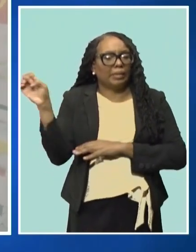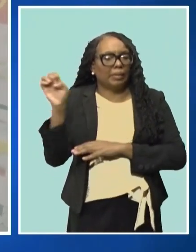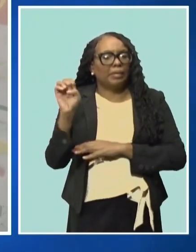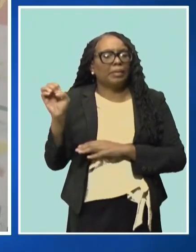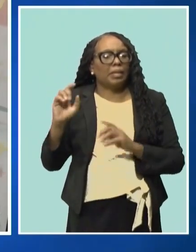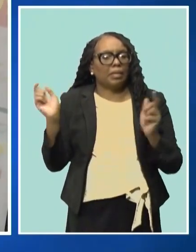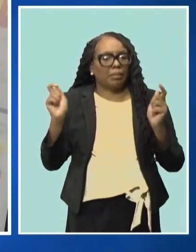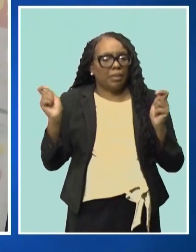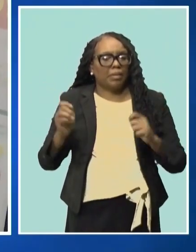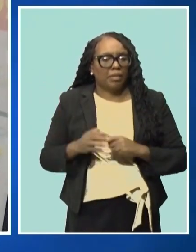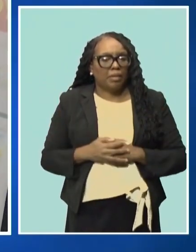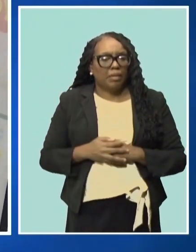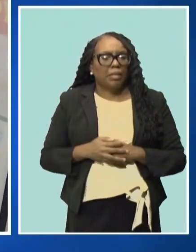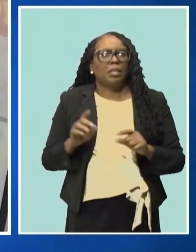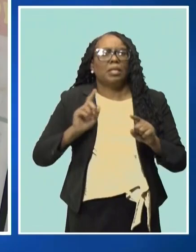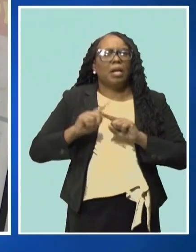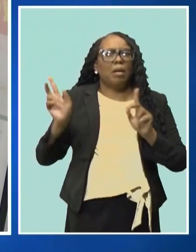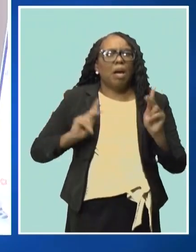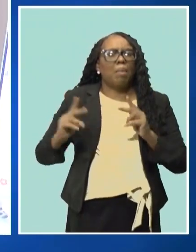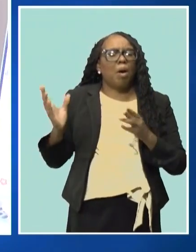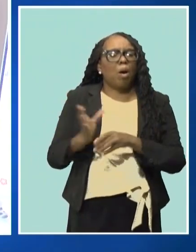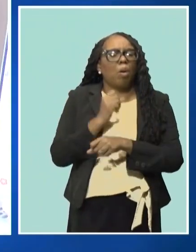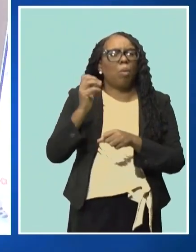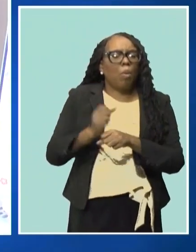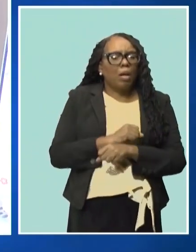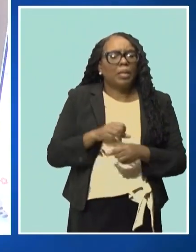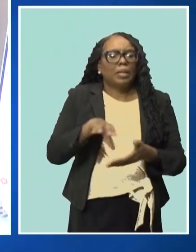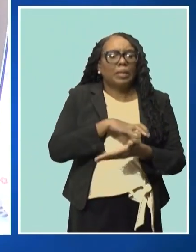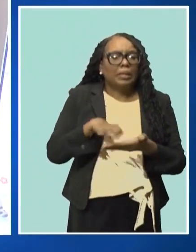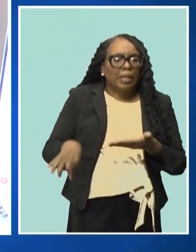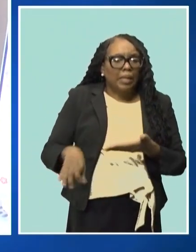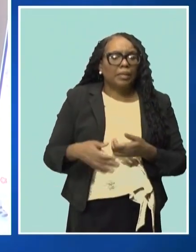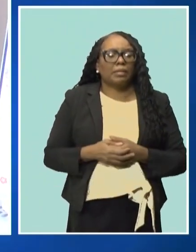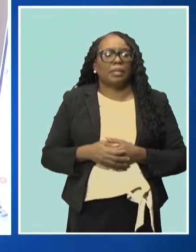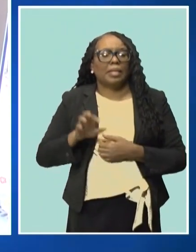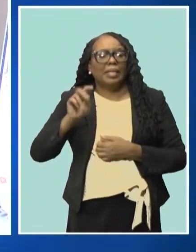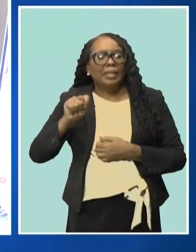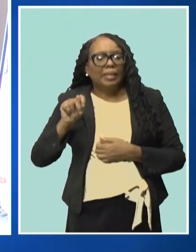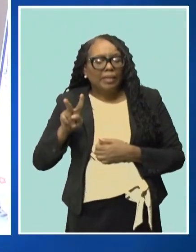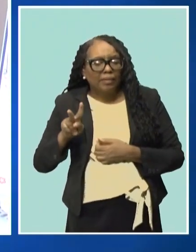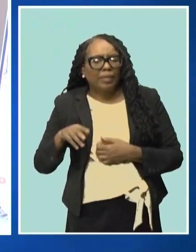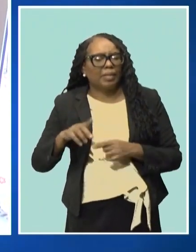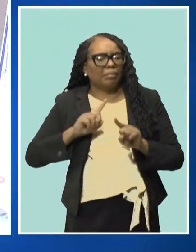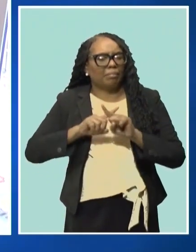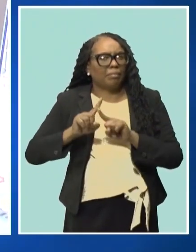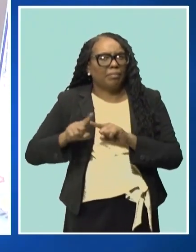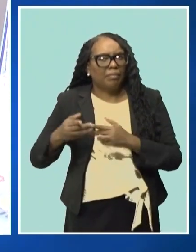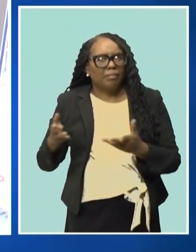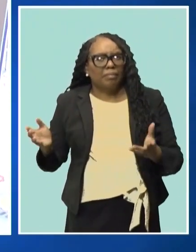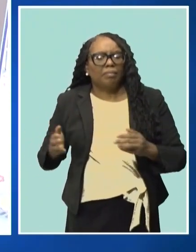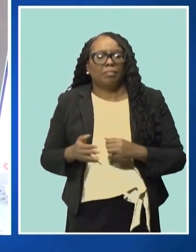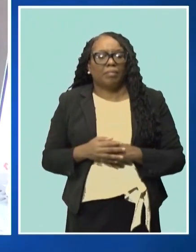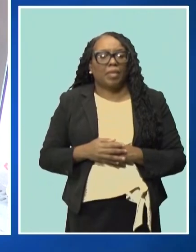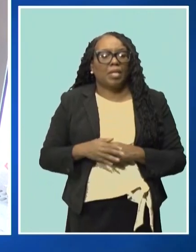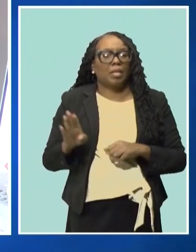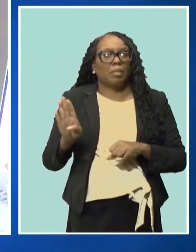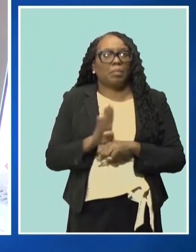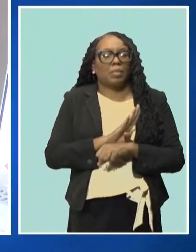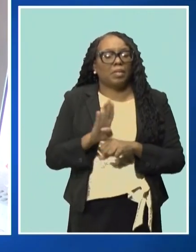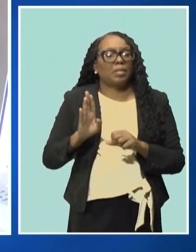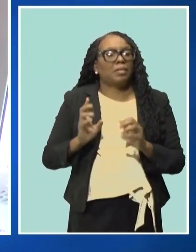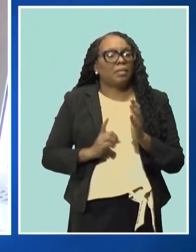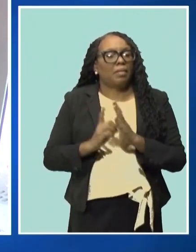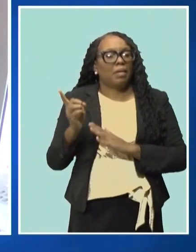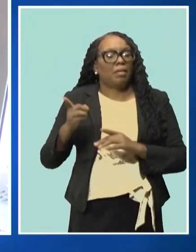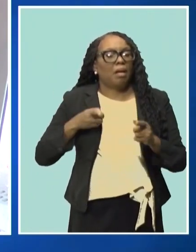Risha Barker won the second prize of a flat-screen TV. Business Development Officer Kofi Amsterdam, before presenting the